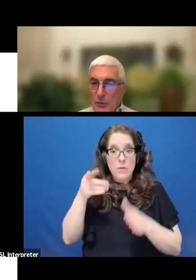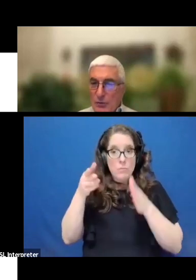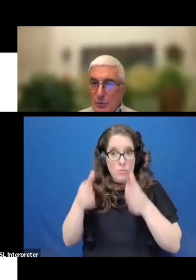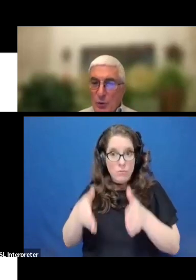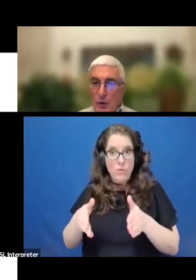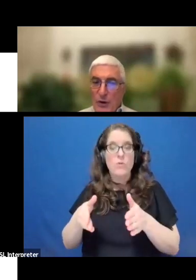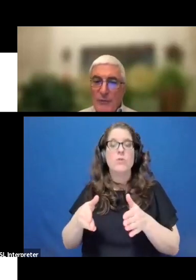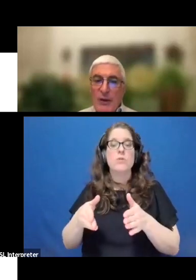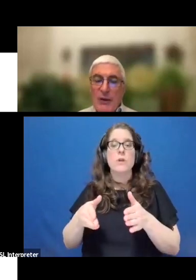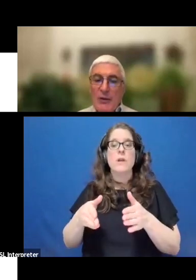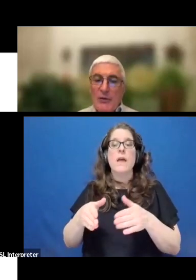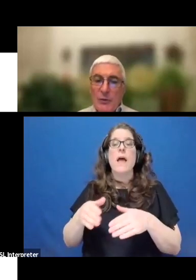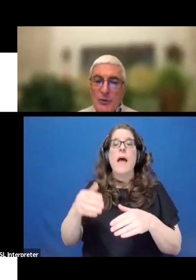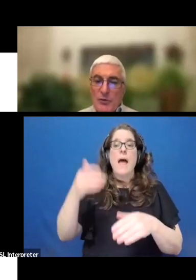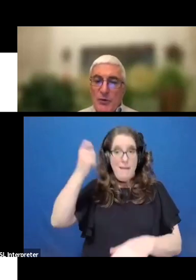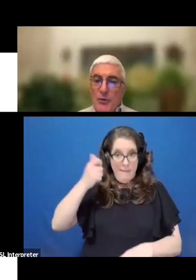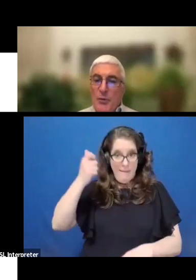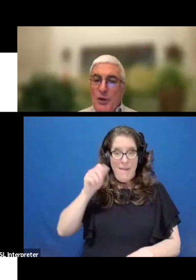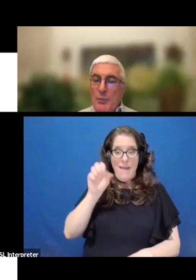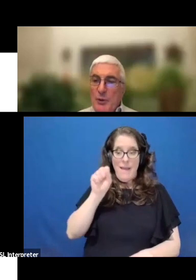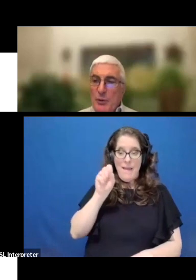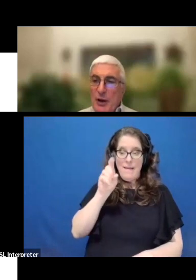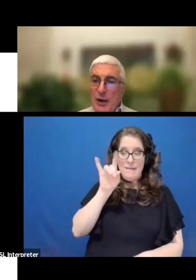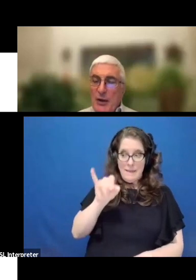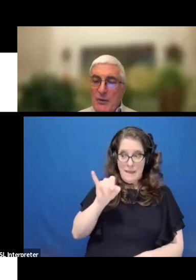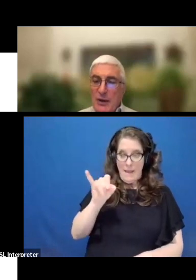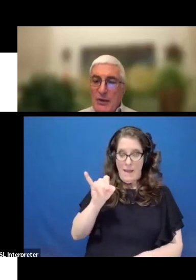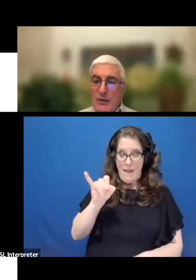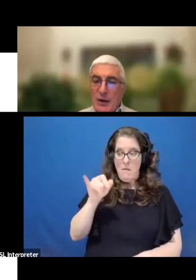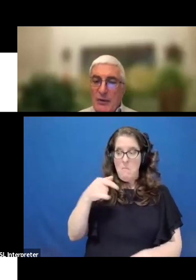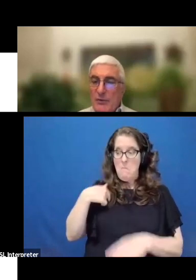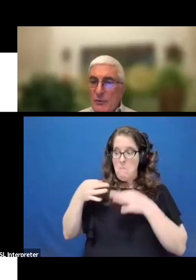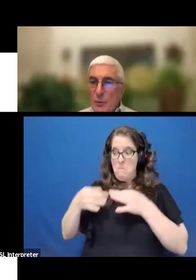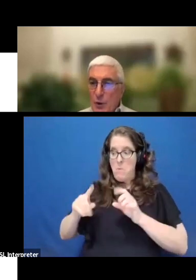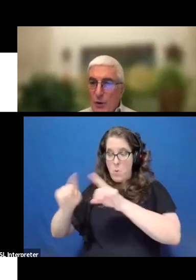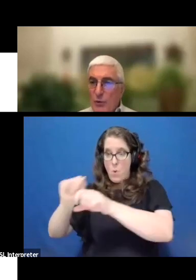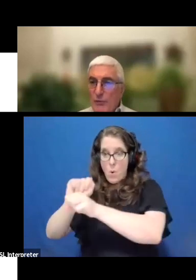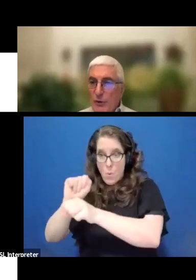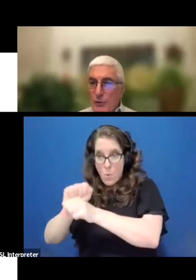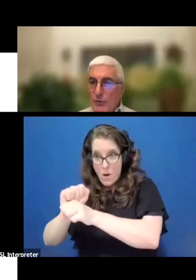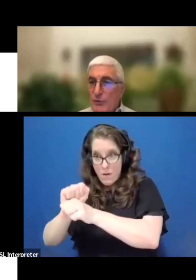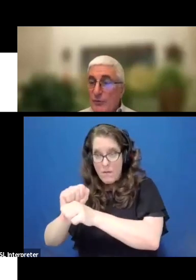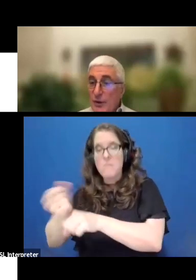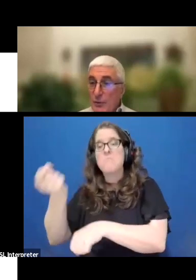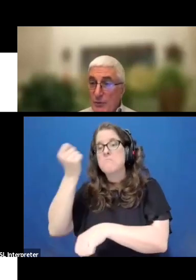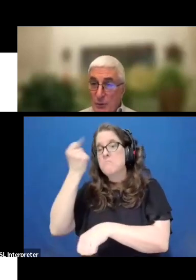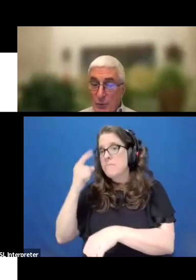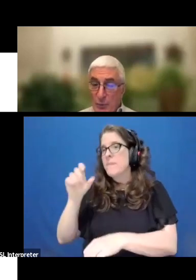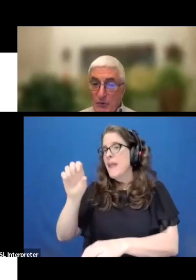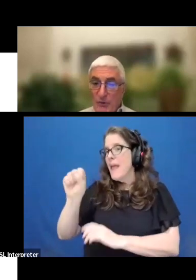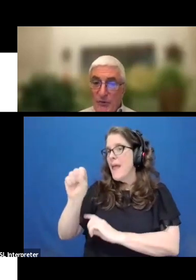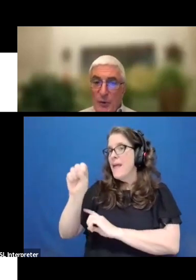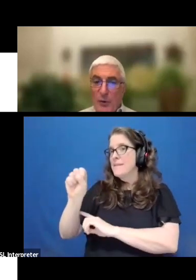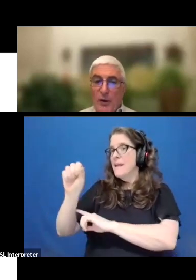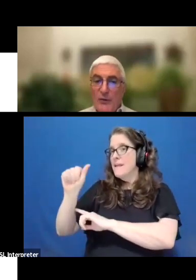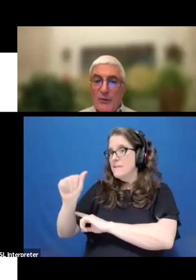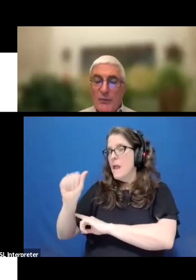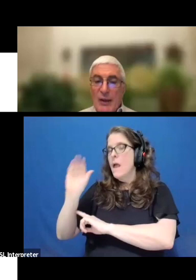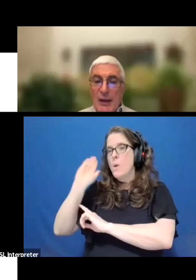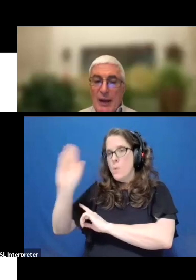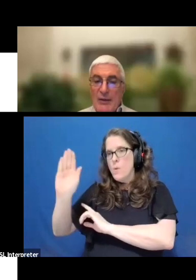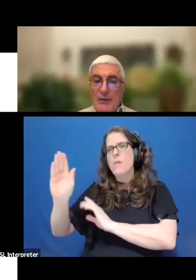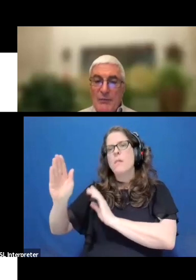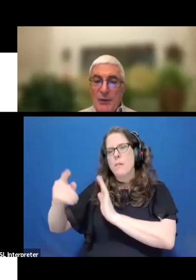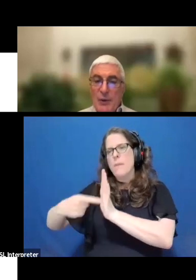SSDI goes to work, Social Security periodically conducts work reviews. They review the person's